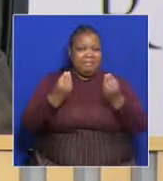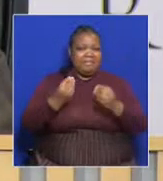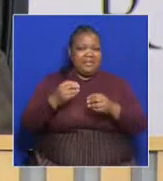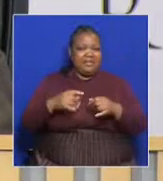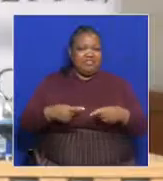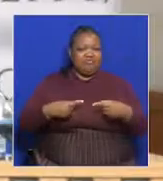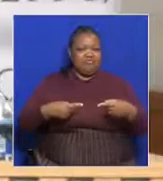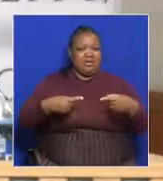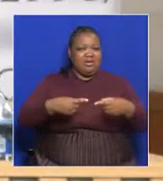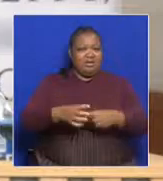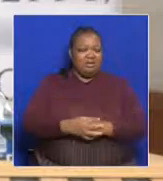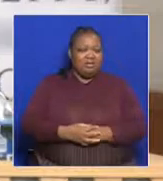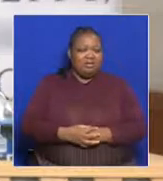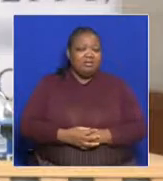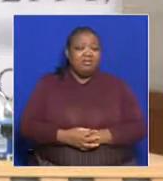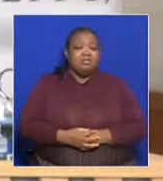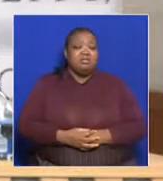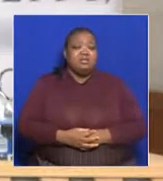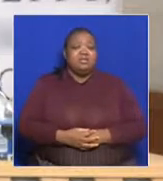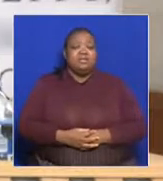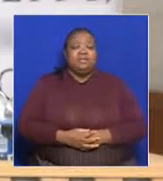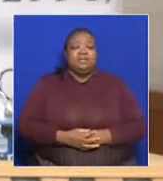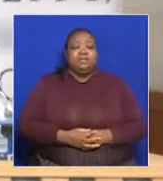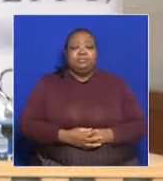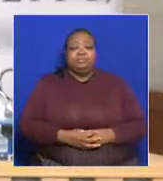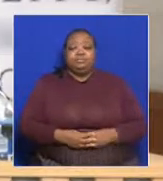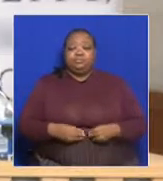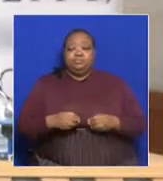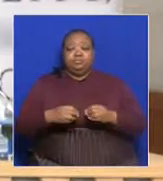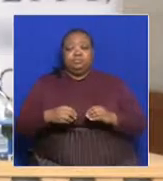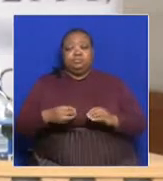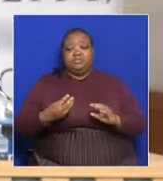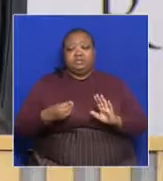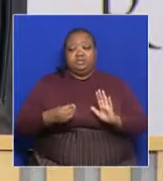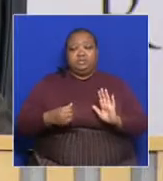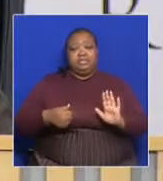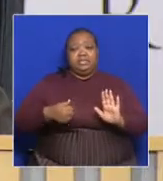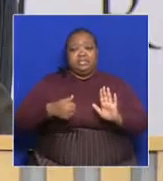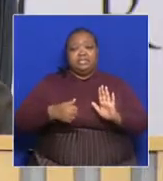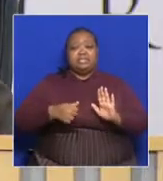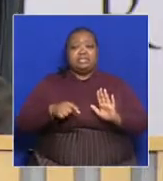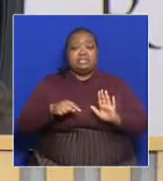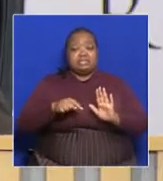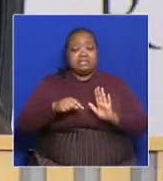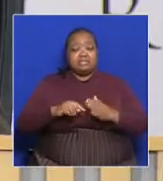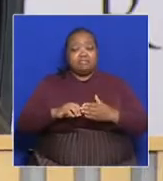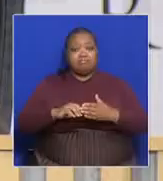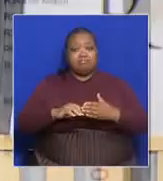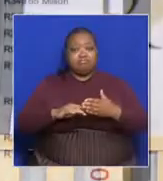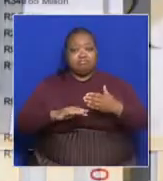And you can't go beyond item 6 because item 6 is your seizure. Yes.